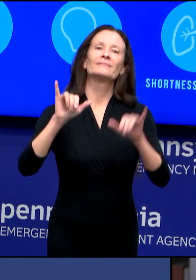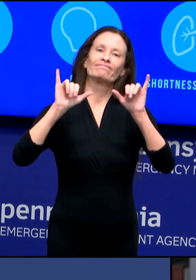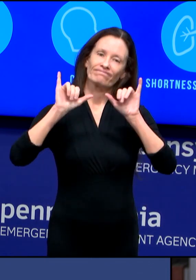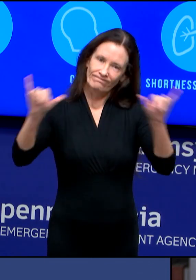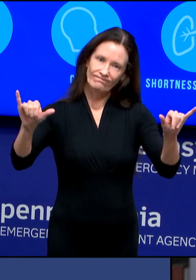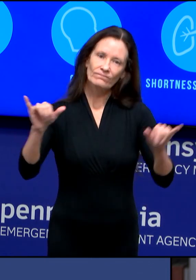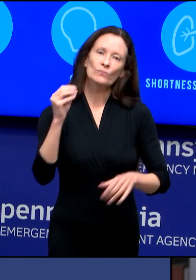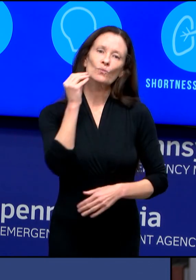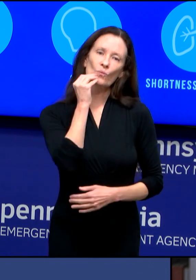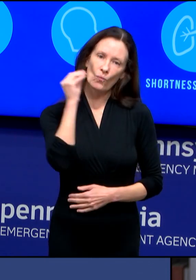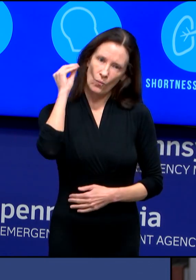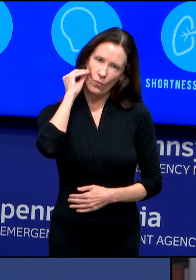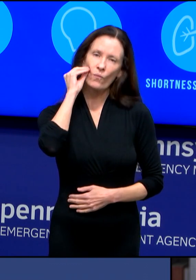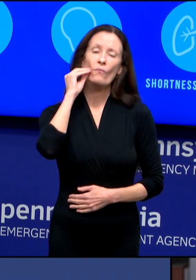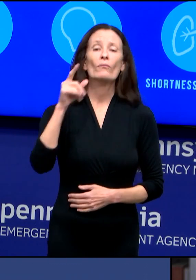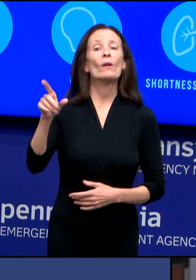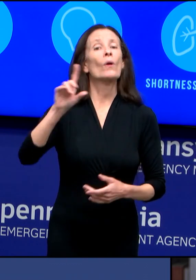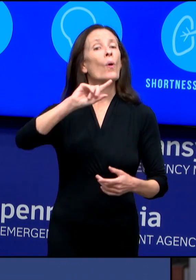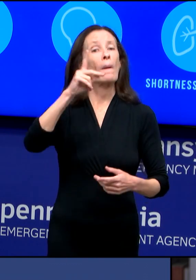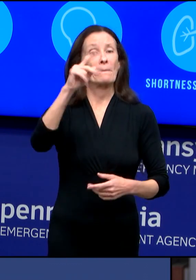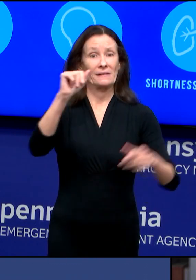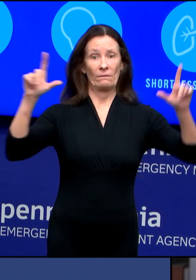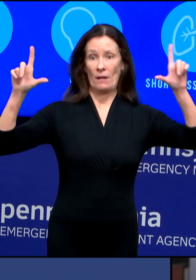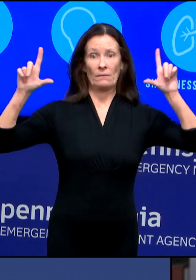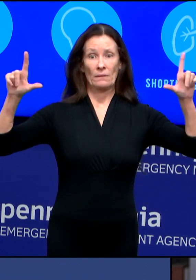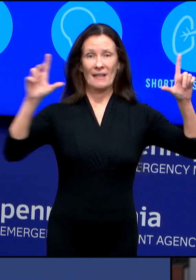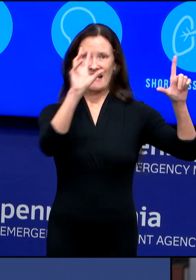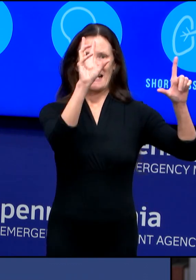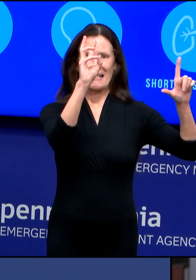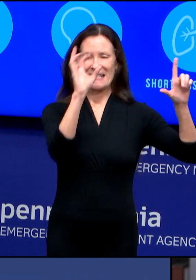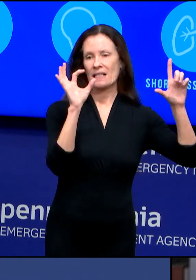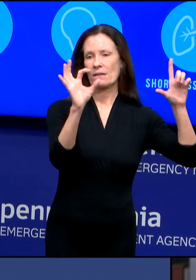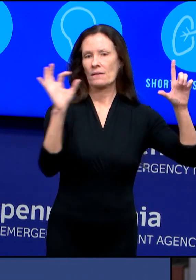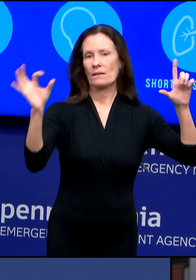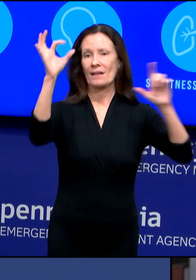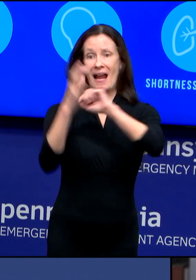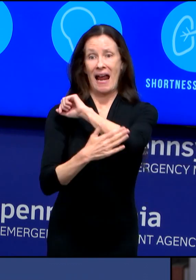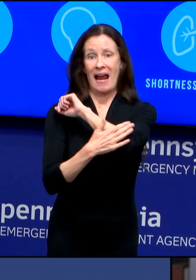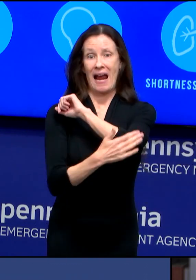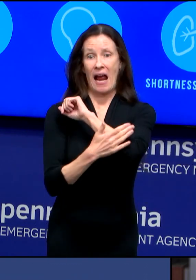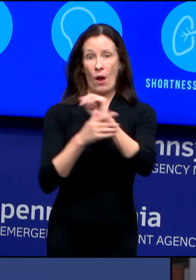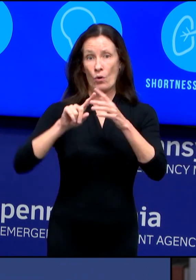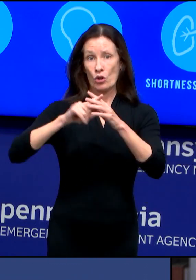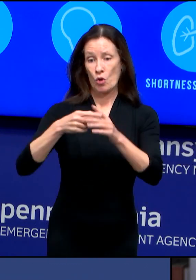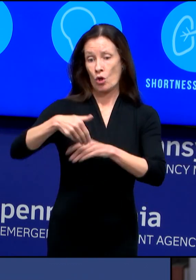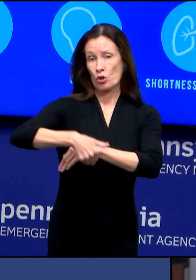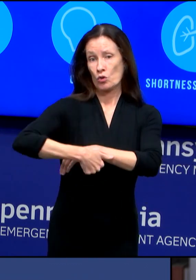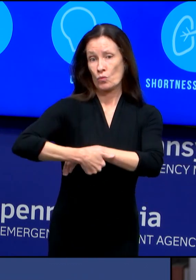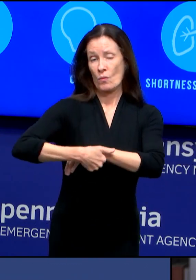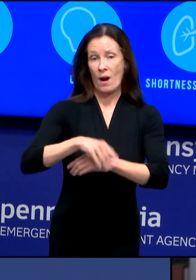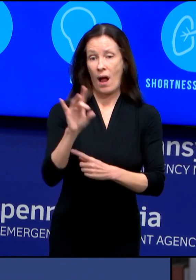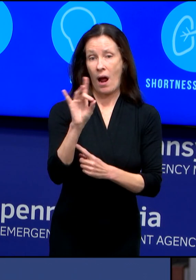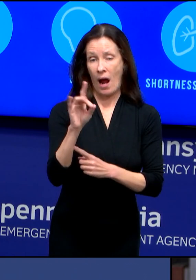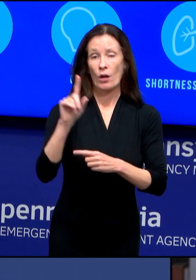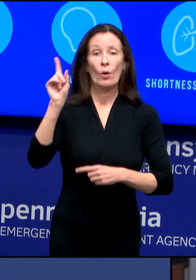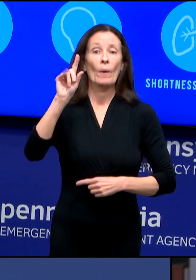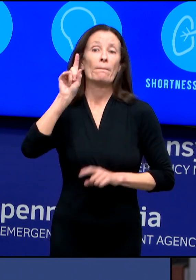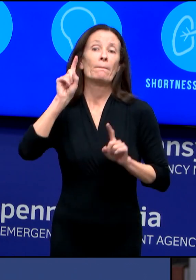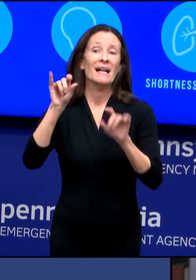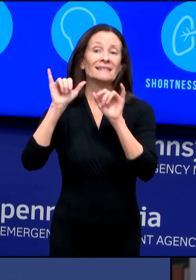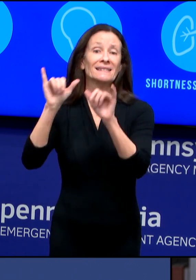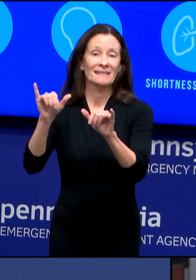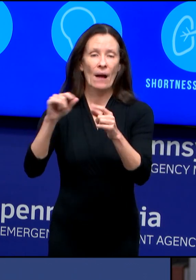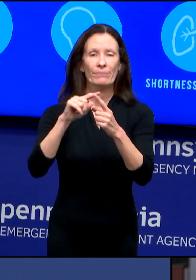counties, you must stay in your homes unless not leaving your home endangers a life. My office will be issuing guidance